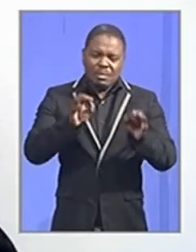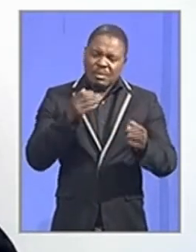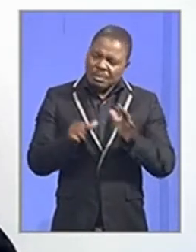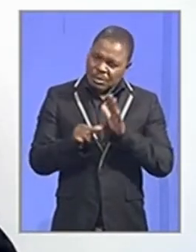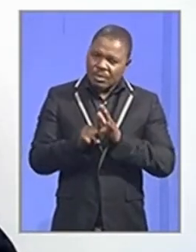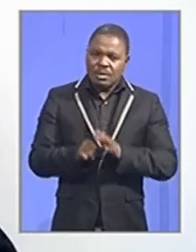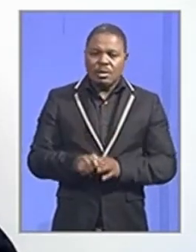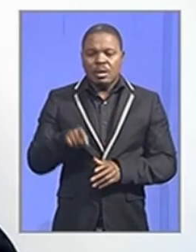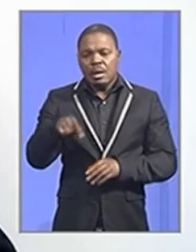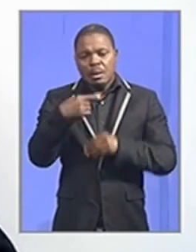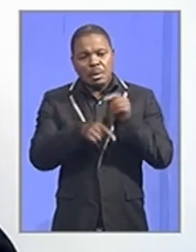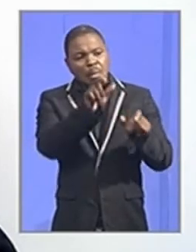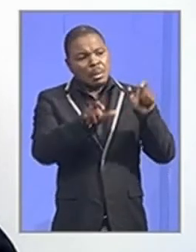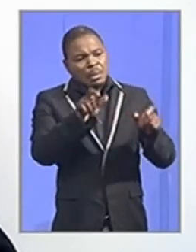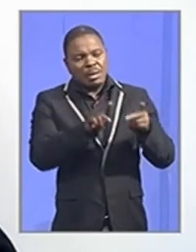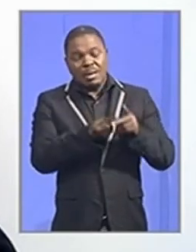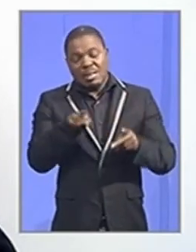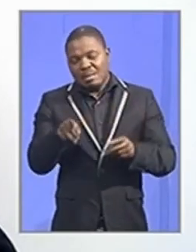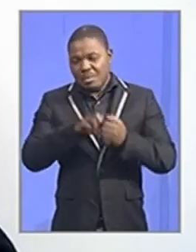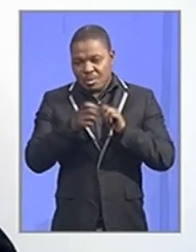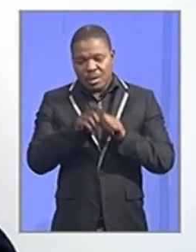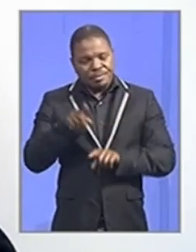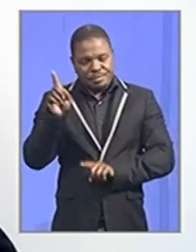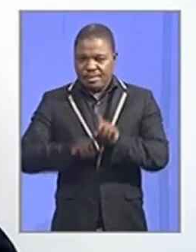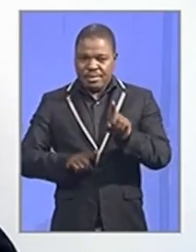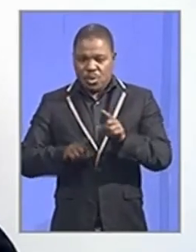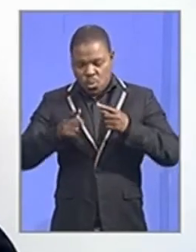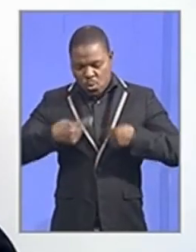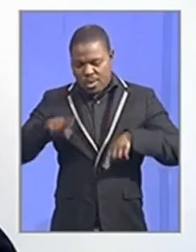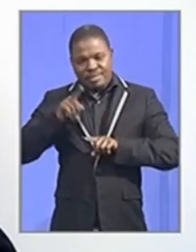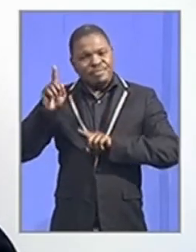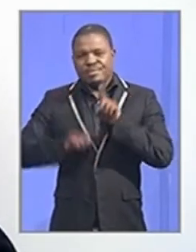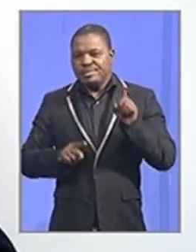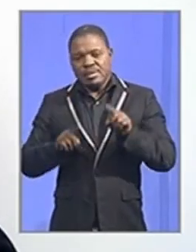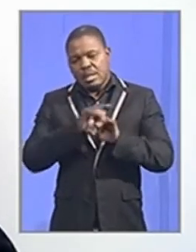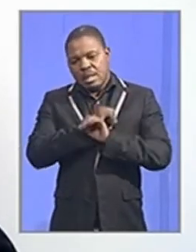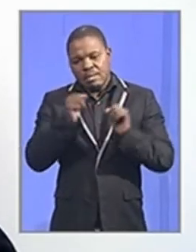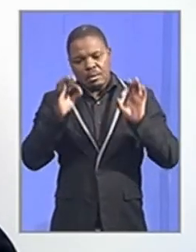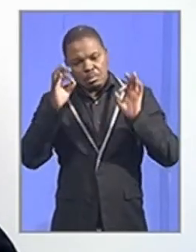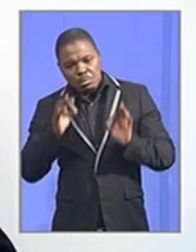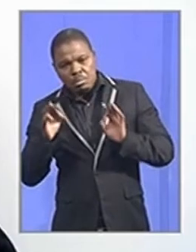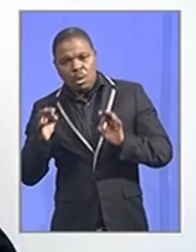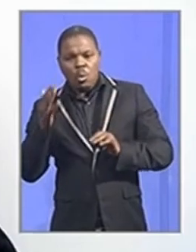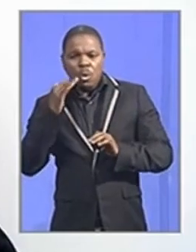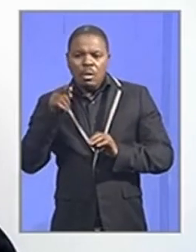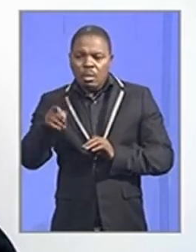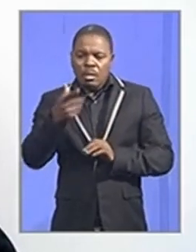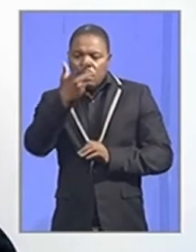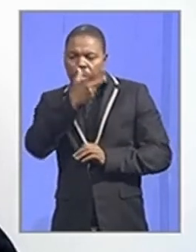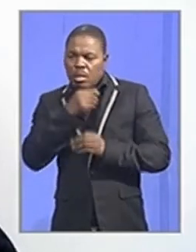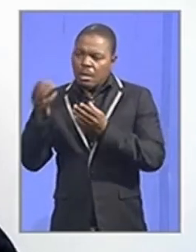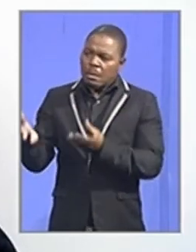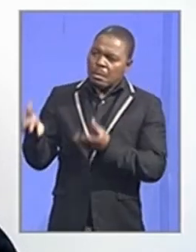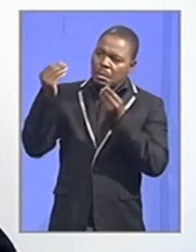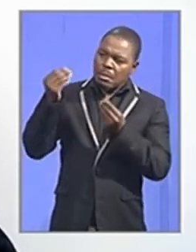not just about citizens, it's about failure. It's about failure of us being active in terms of when we got the COVID-19 vaccines